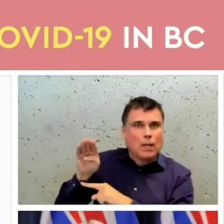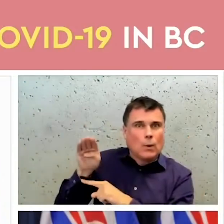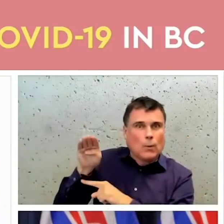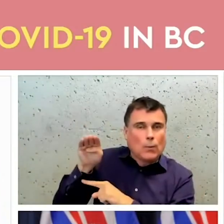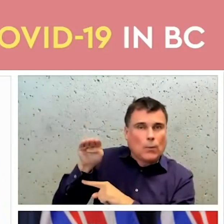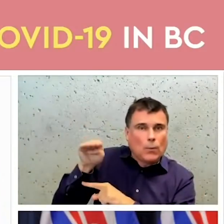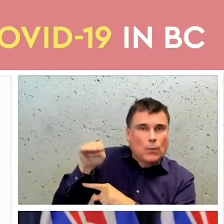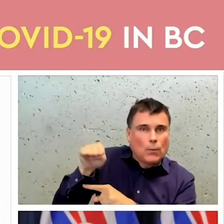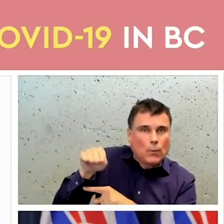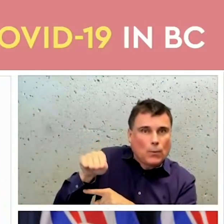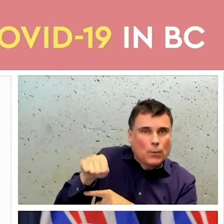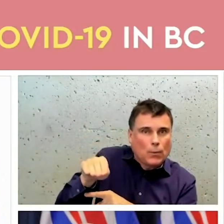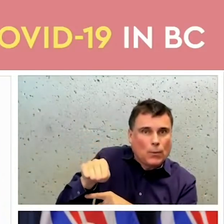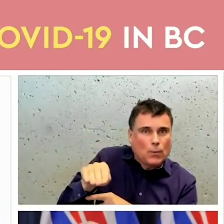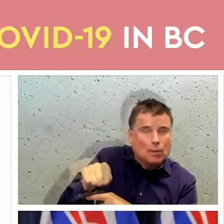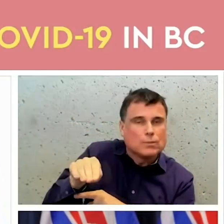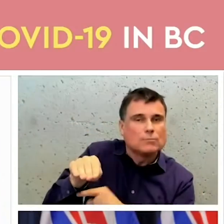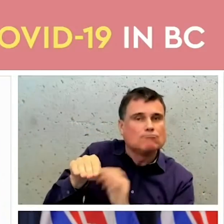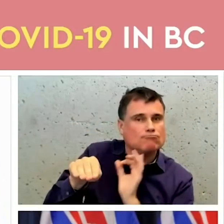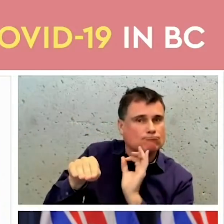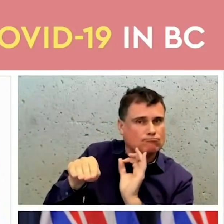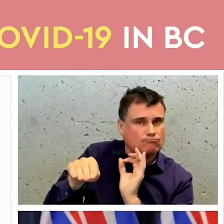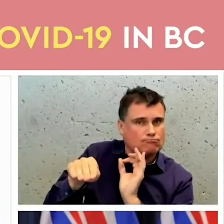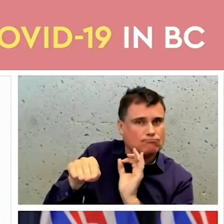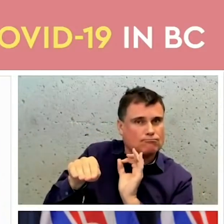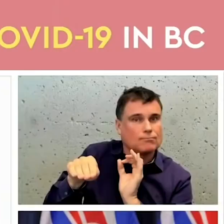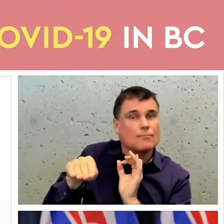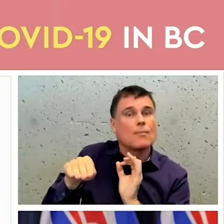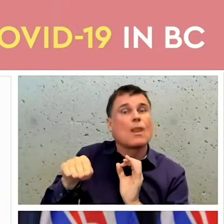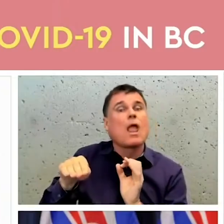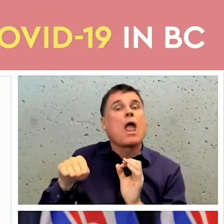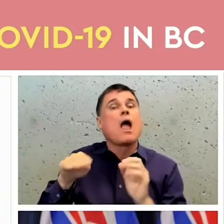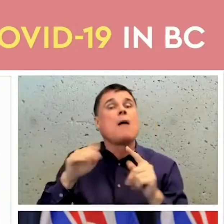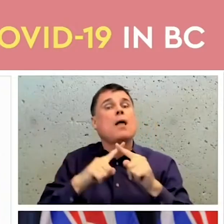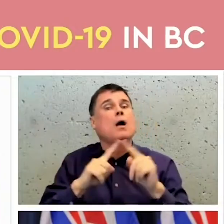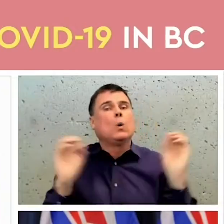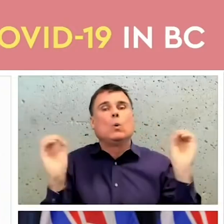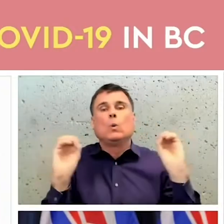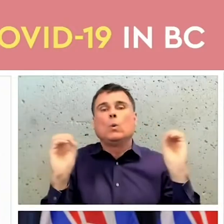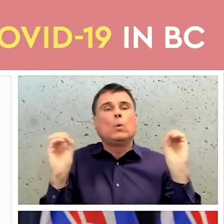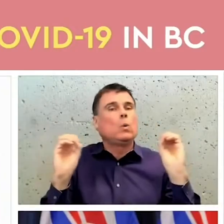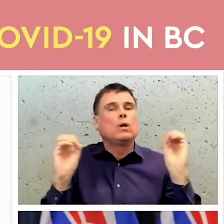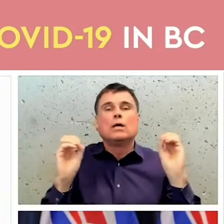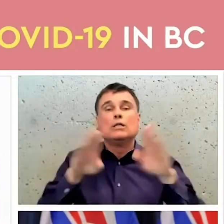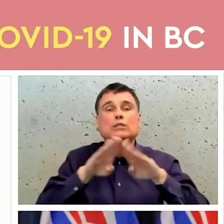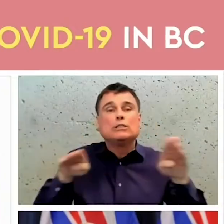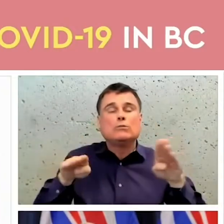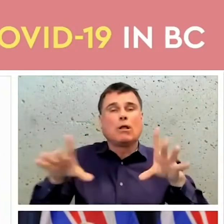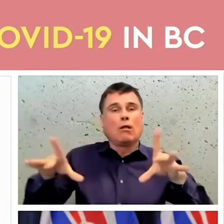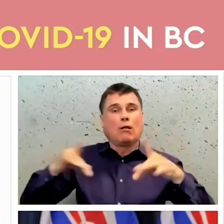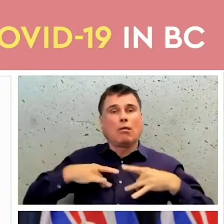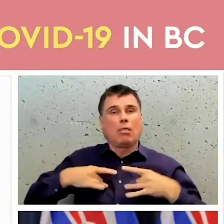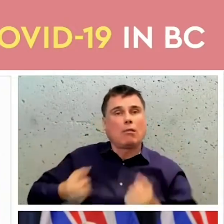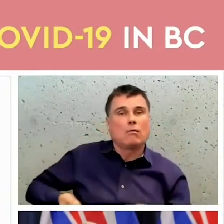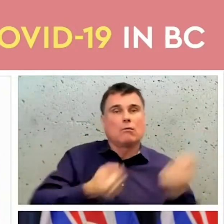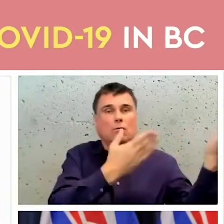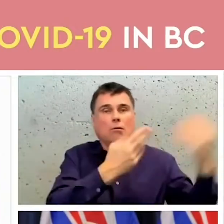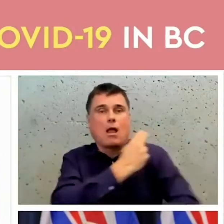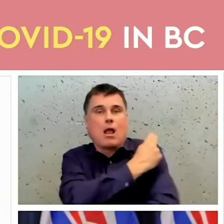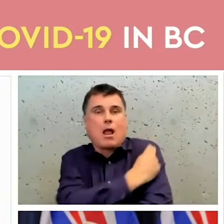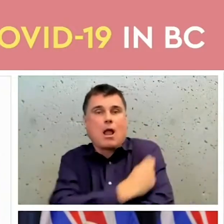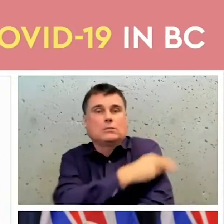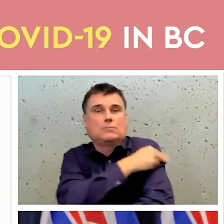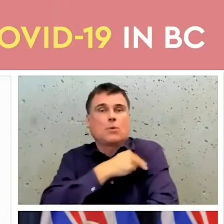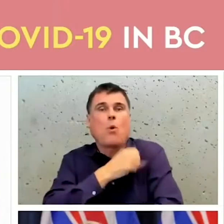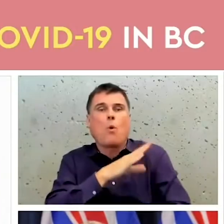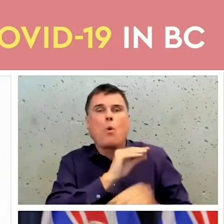and the 22nd, we have had no more children admitted to hospital requiring critical care, and we've had no